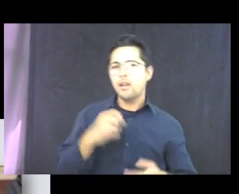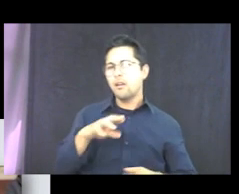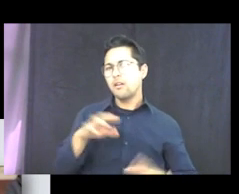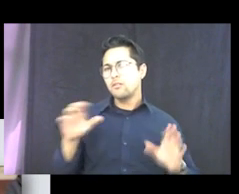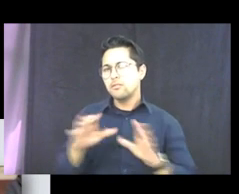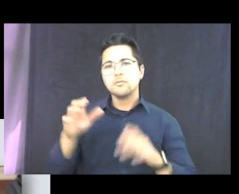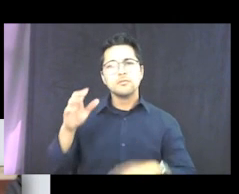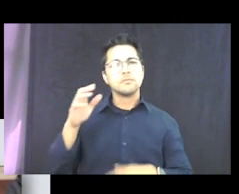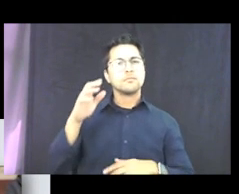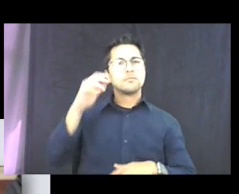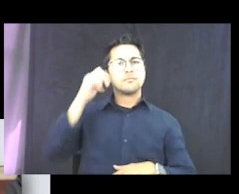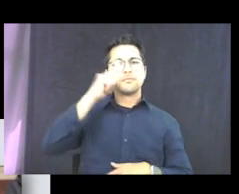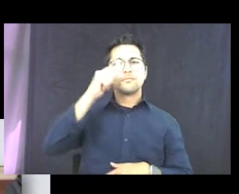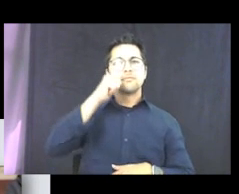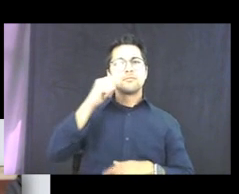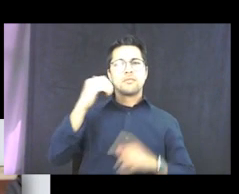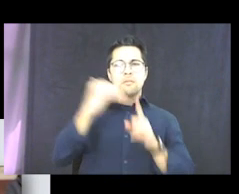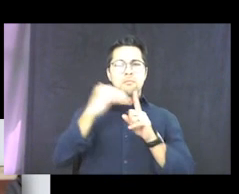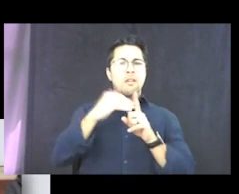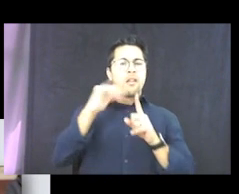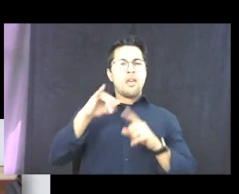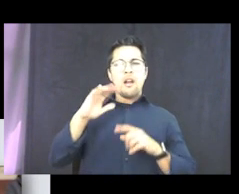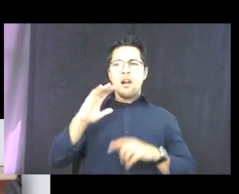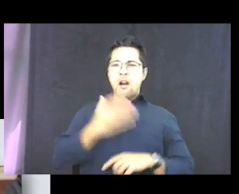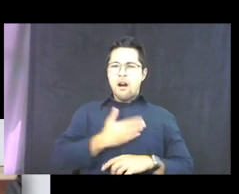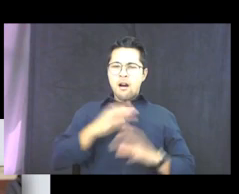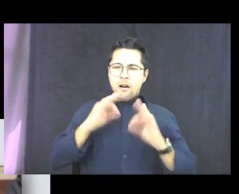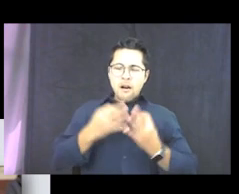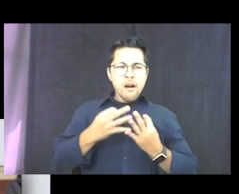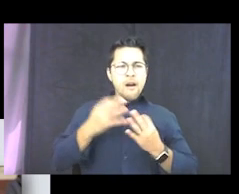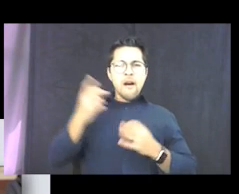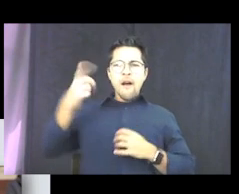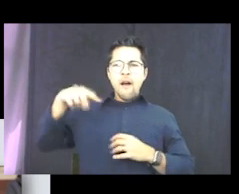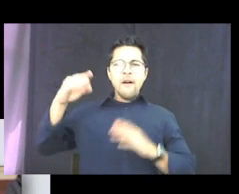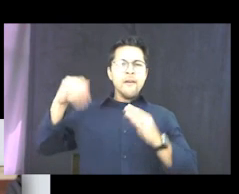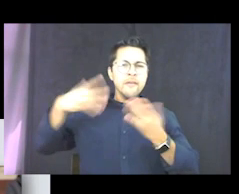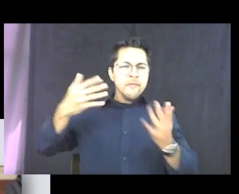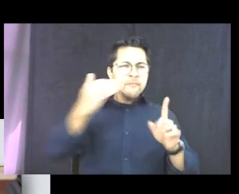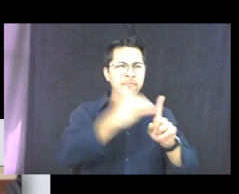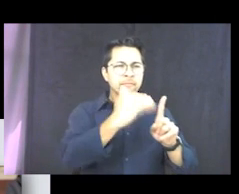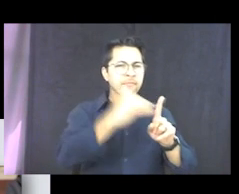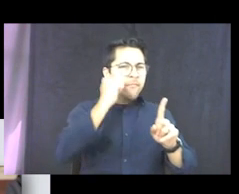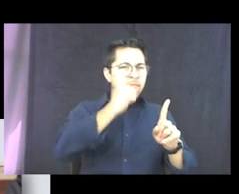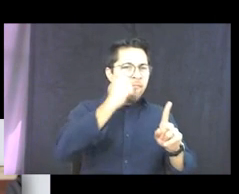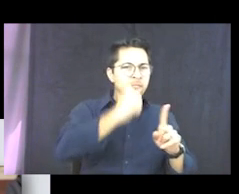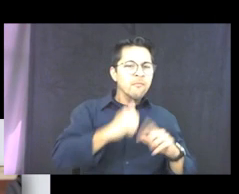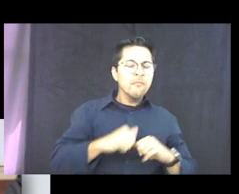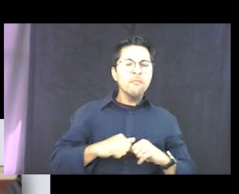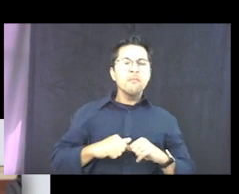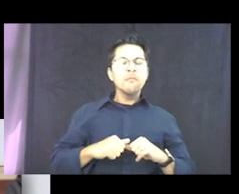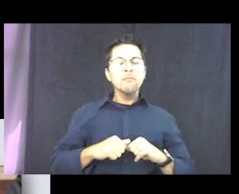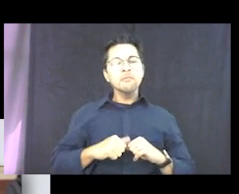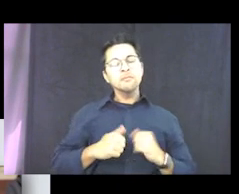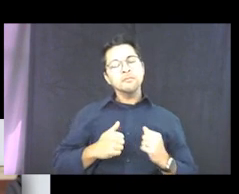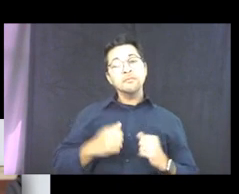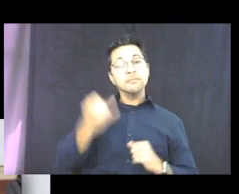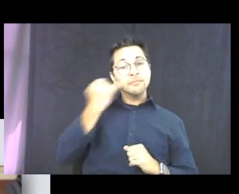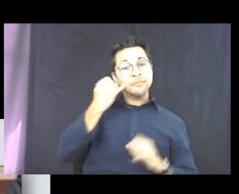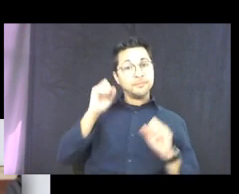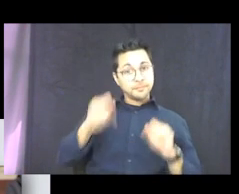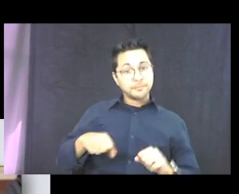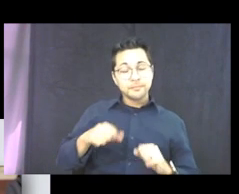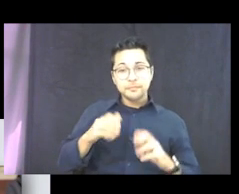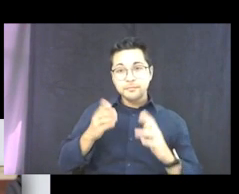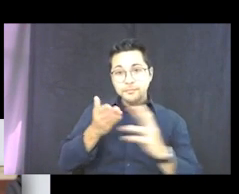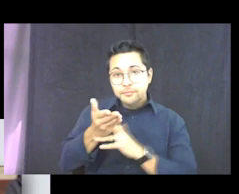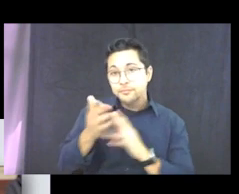daily reminders that family or our loved ones are providing us on a daily basis. if we could do that through the